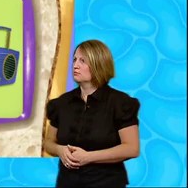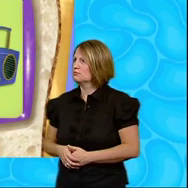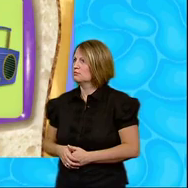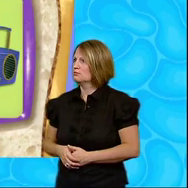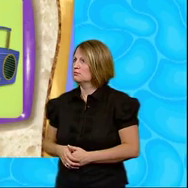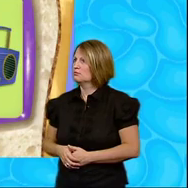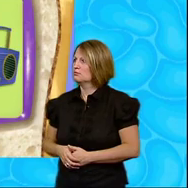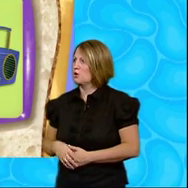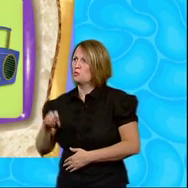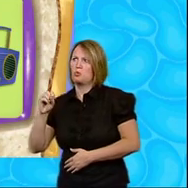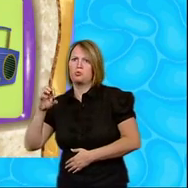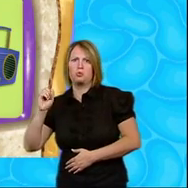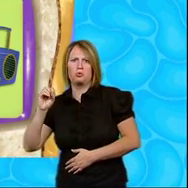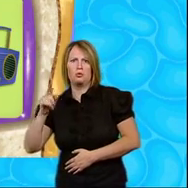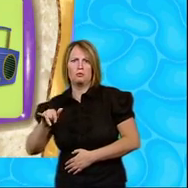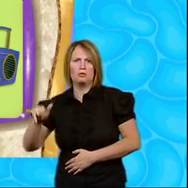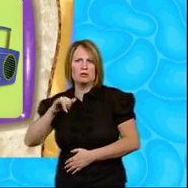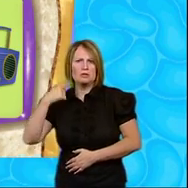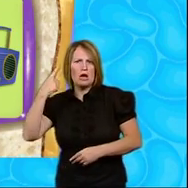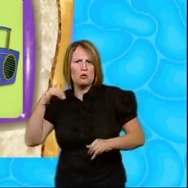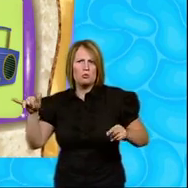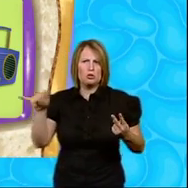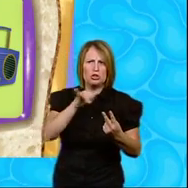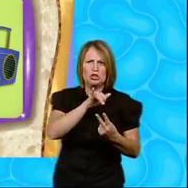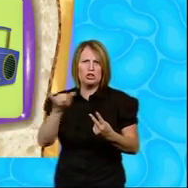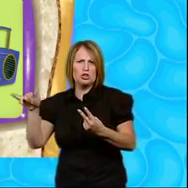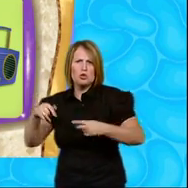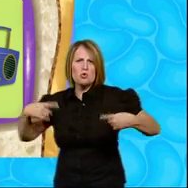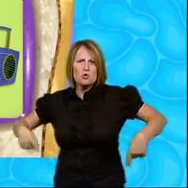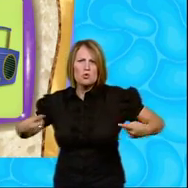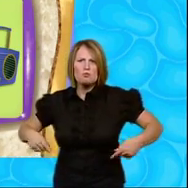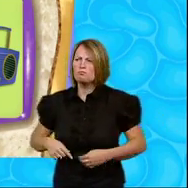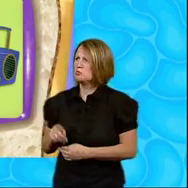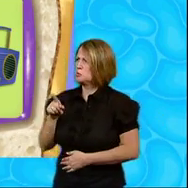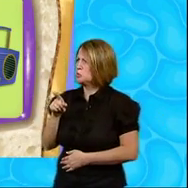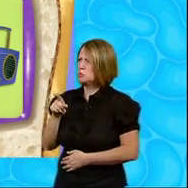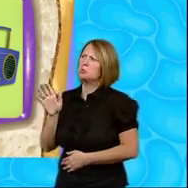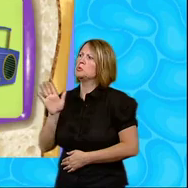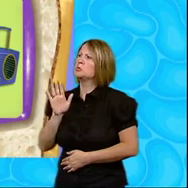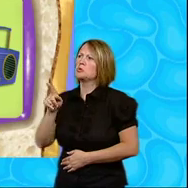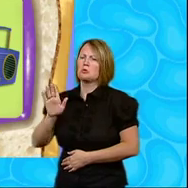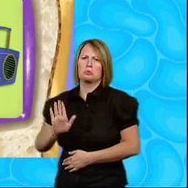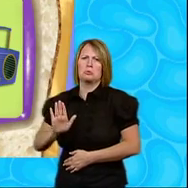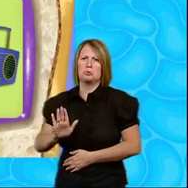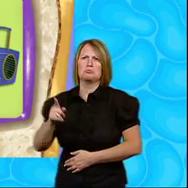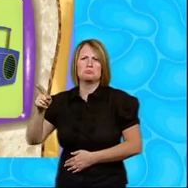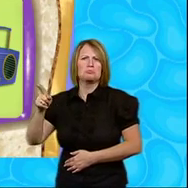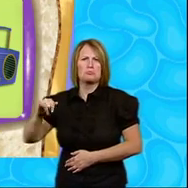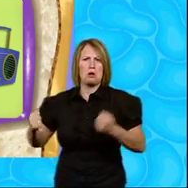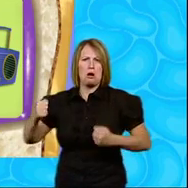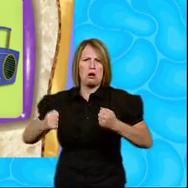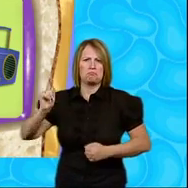So what do you think? Is that the sound of Boom Sonic Boom? No! That's a car horn.